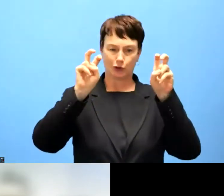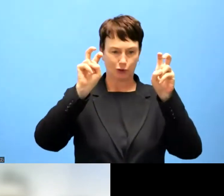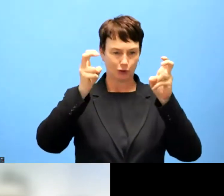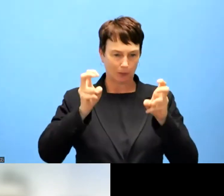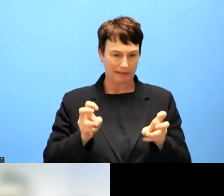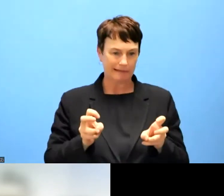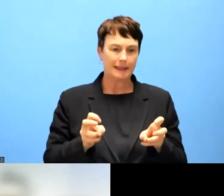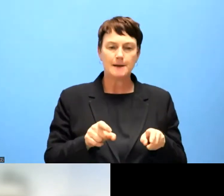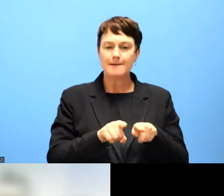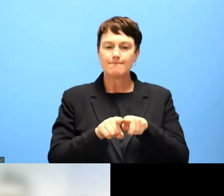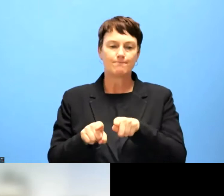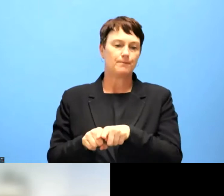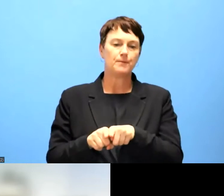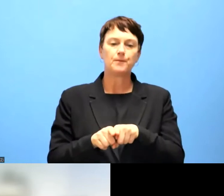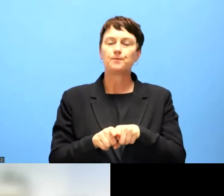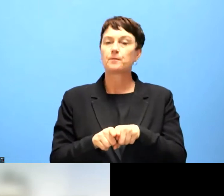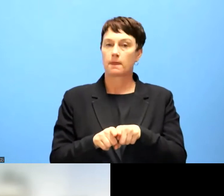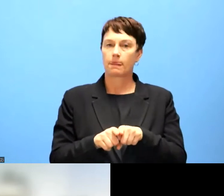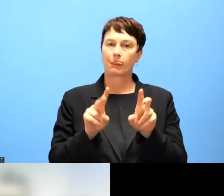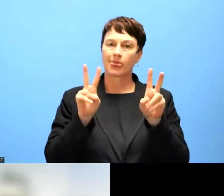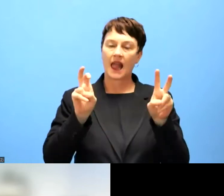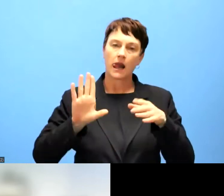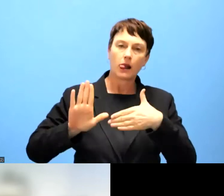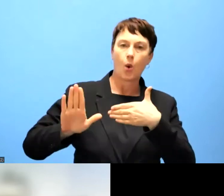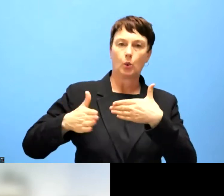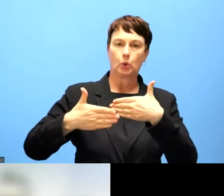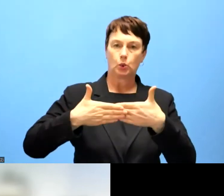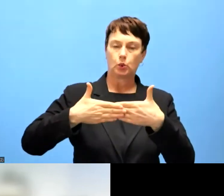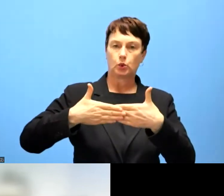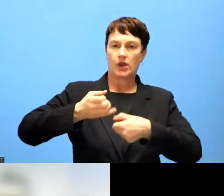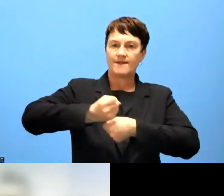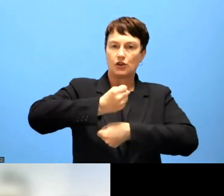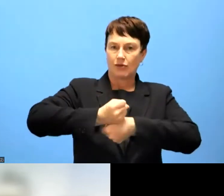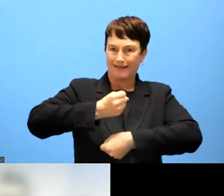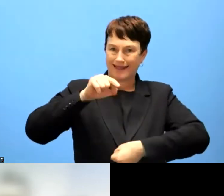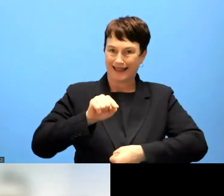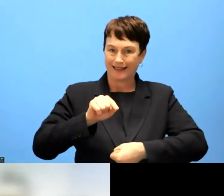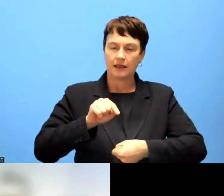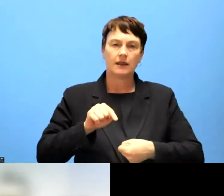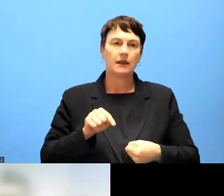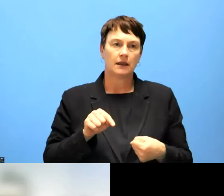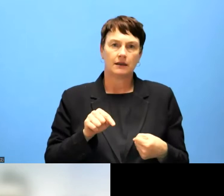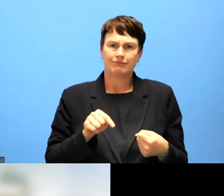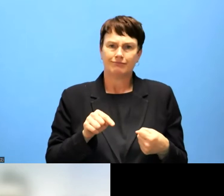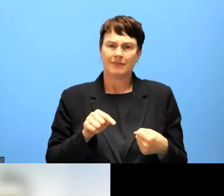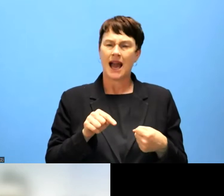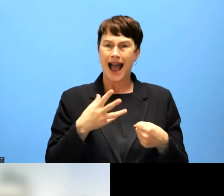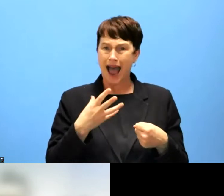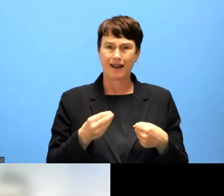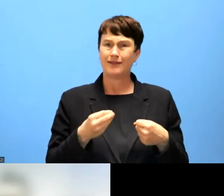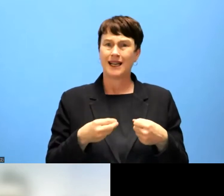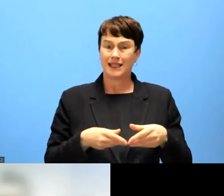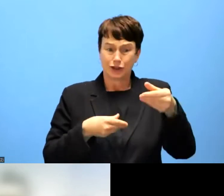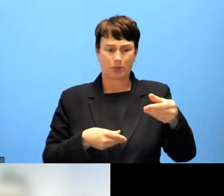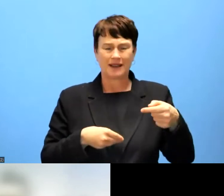several clauses in the document. And if you are dealing with a product which is only use closed functionality,